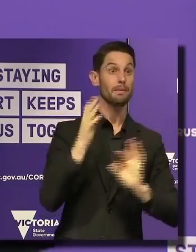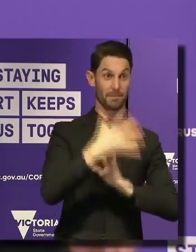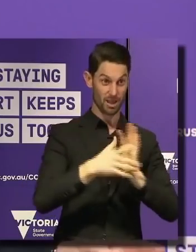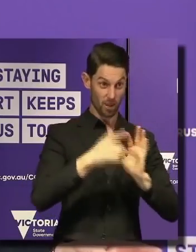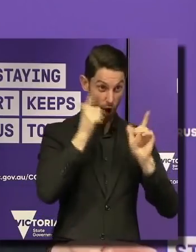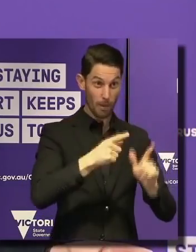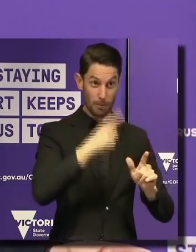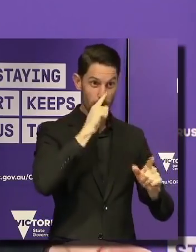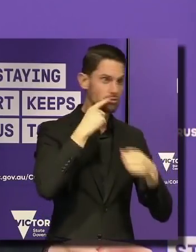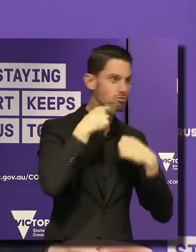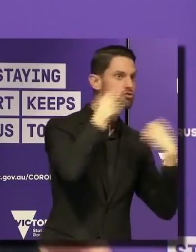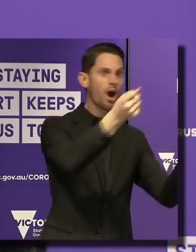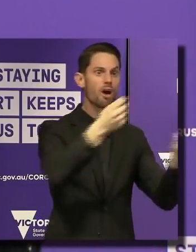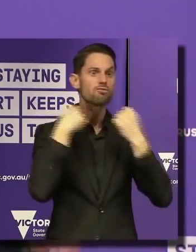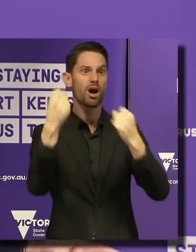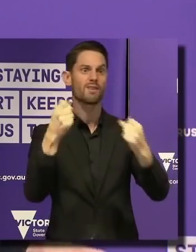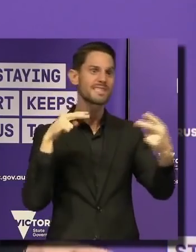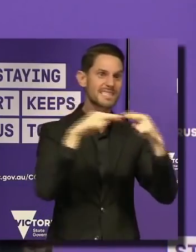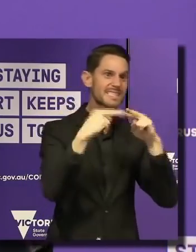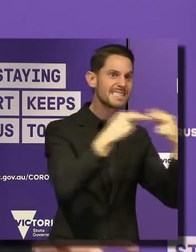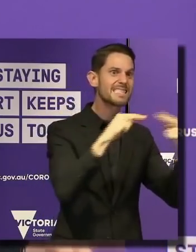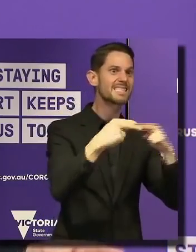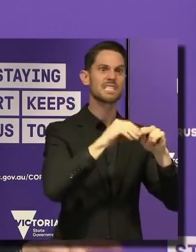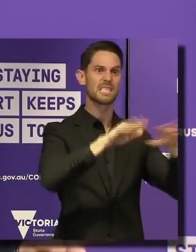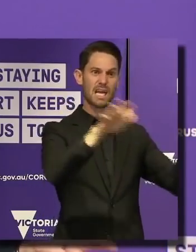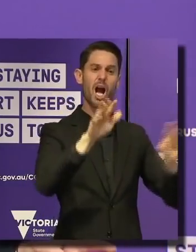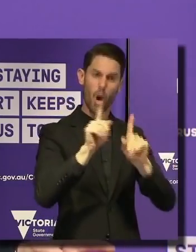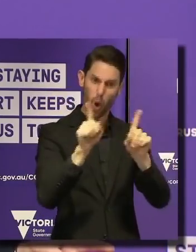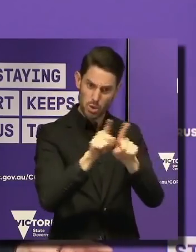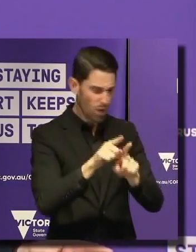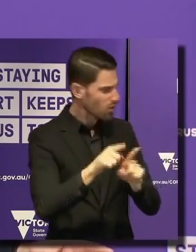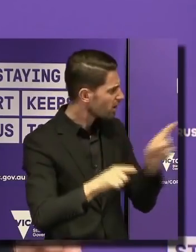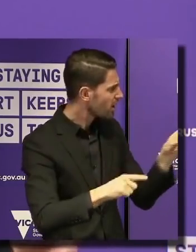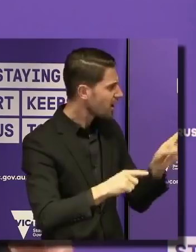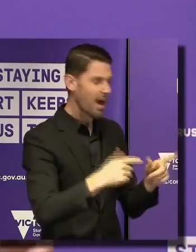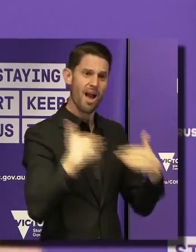Now Jenny wants to answer some of the questions. doesn't know what the question is but she's very going to answer it.